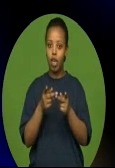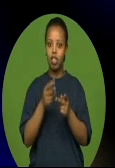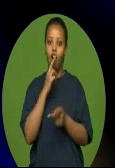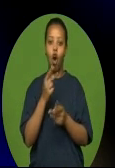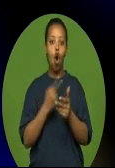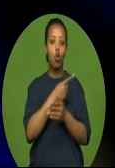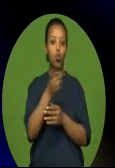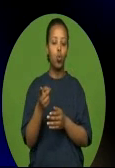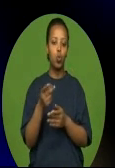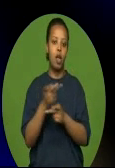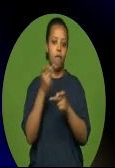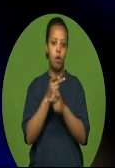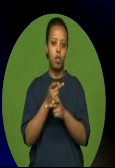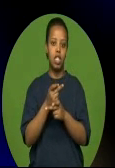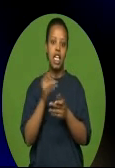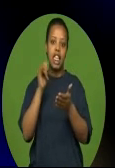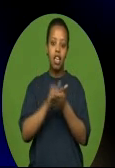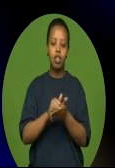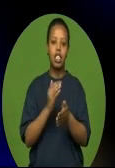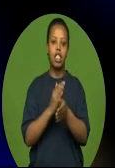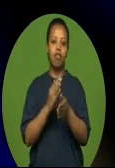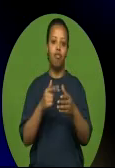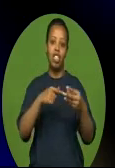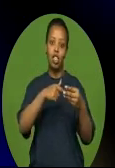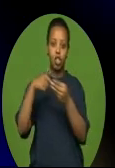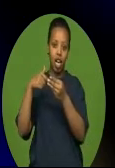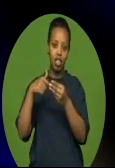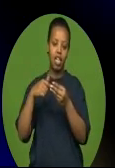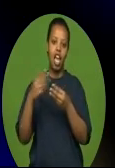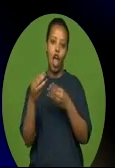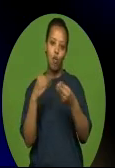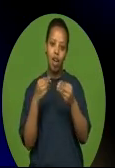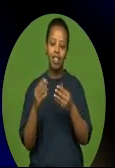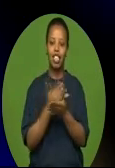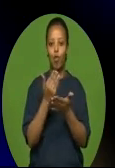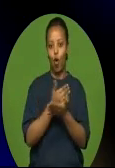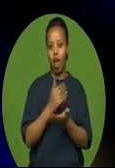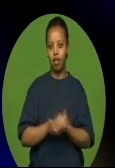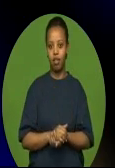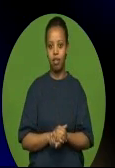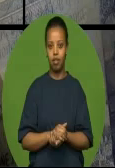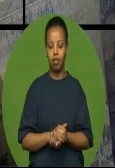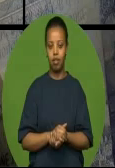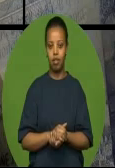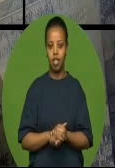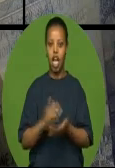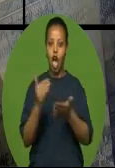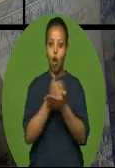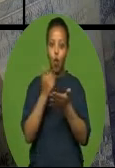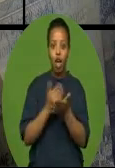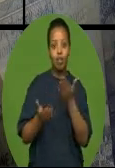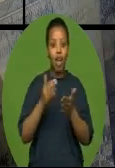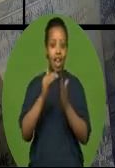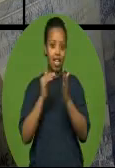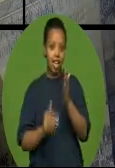the marketplace are those firms that specialized in marketing the product.